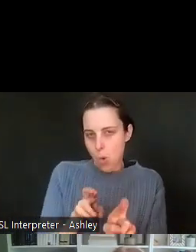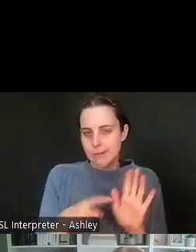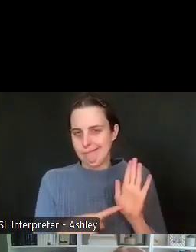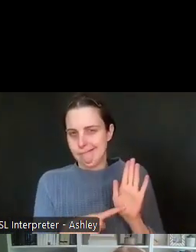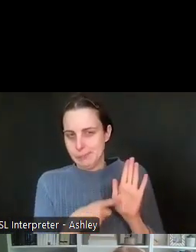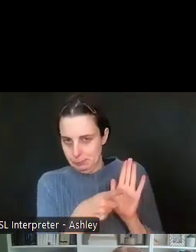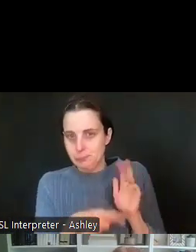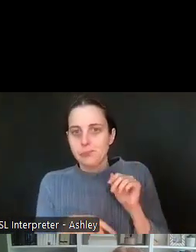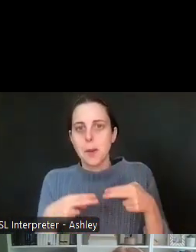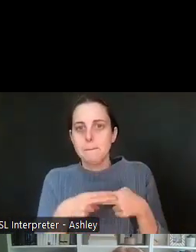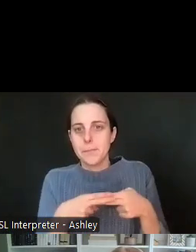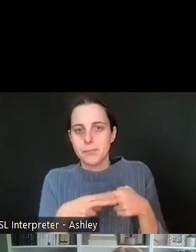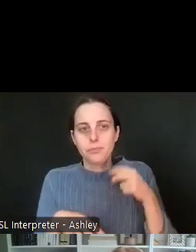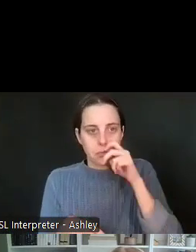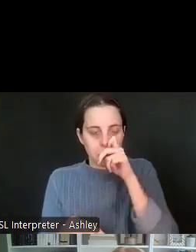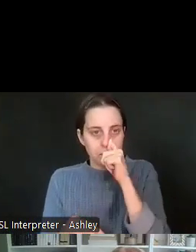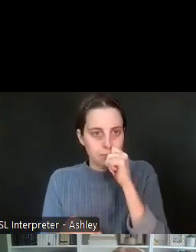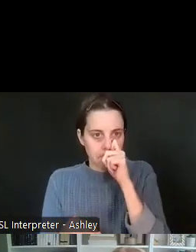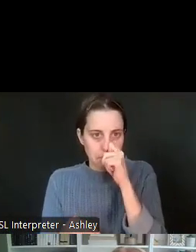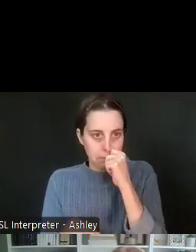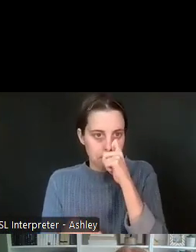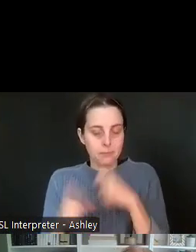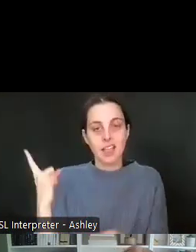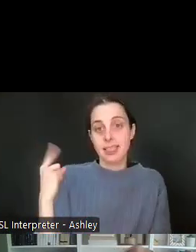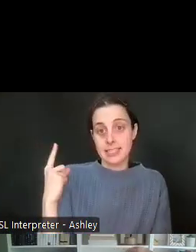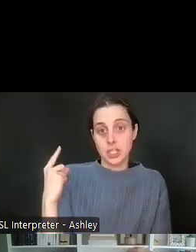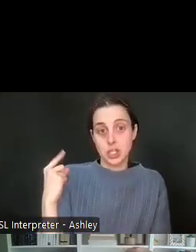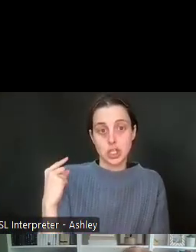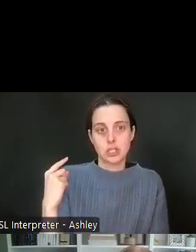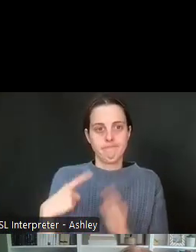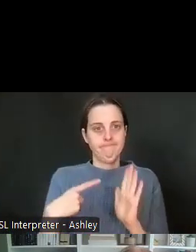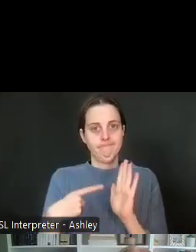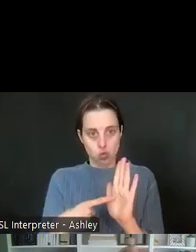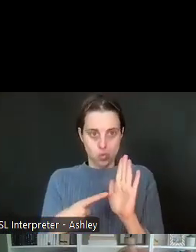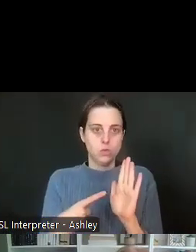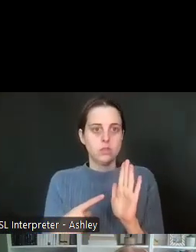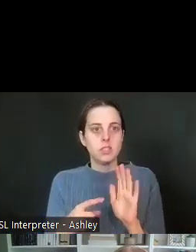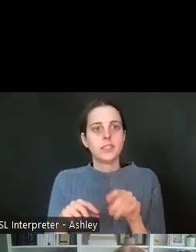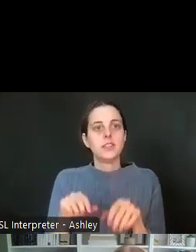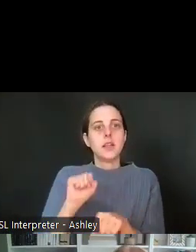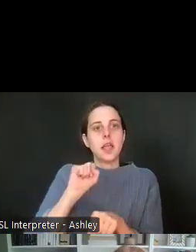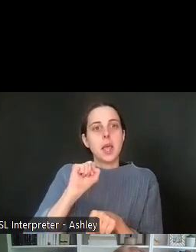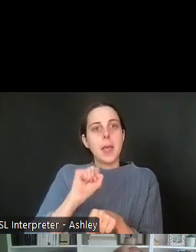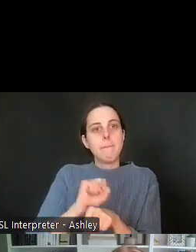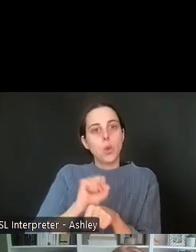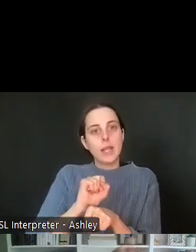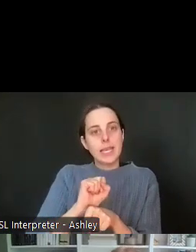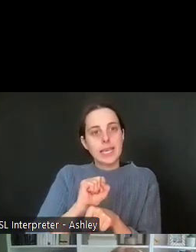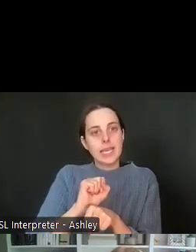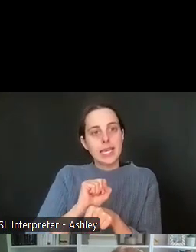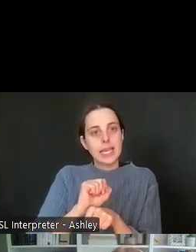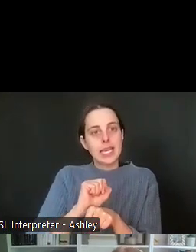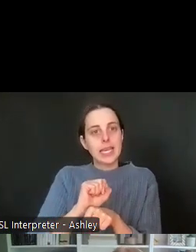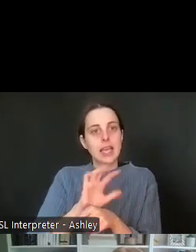year they showed that while employee engagement stagnated, it didn't go down, which is a win in terms of employee engagement,